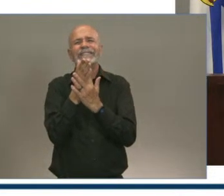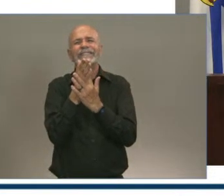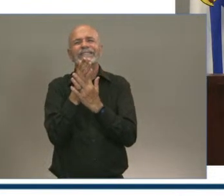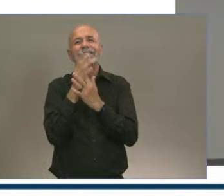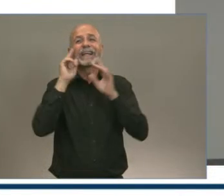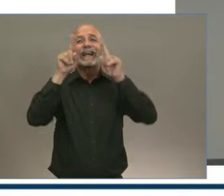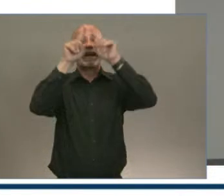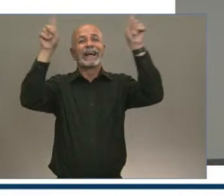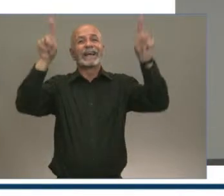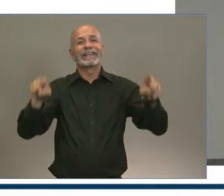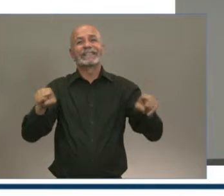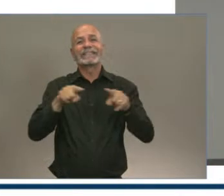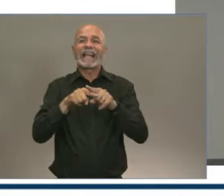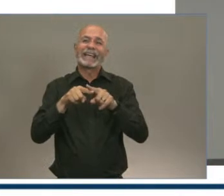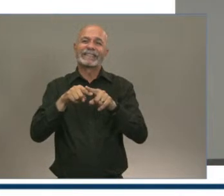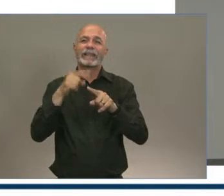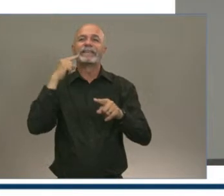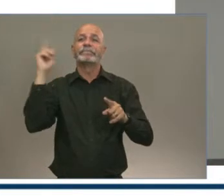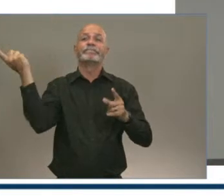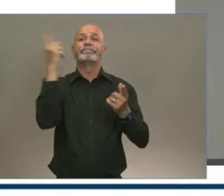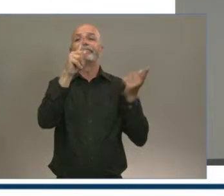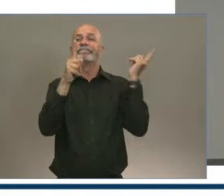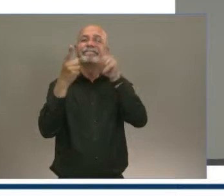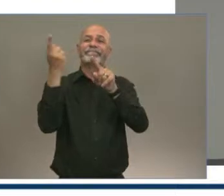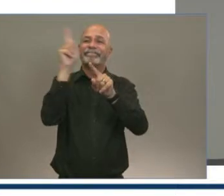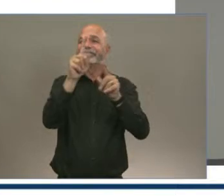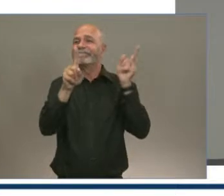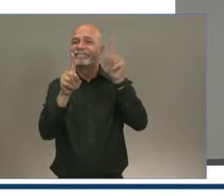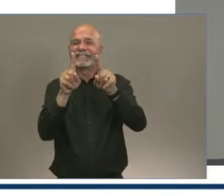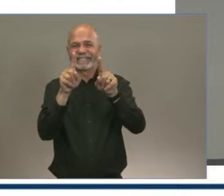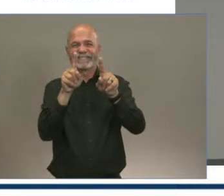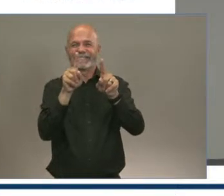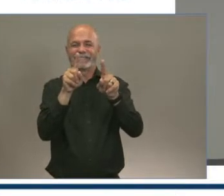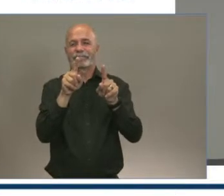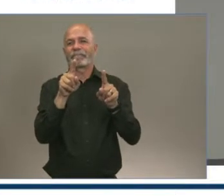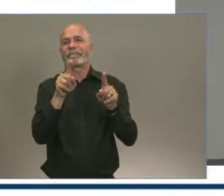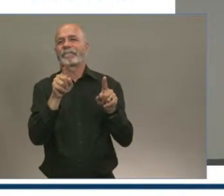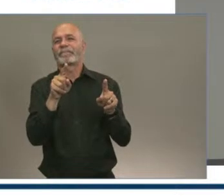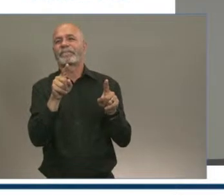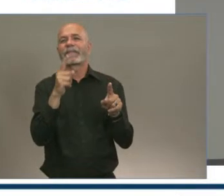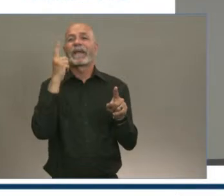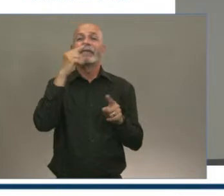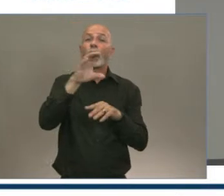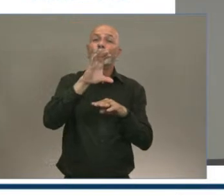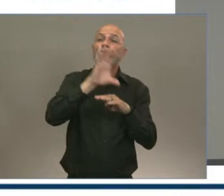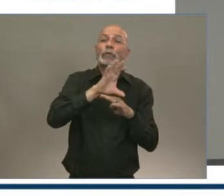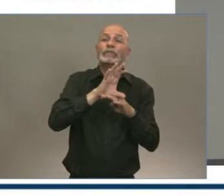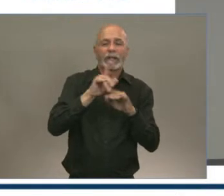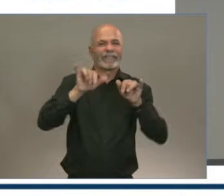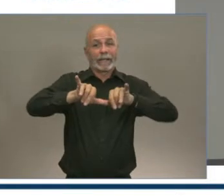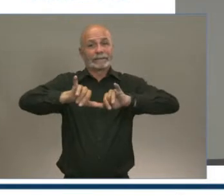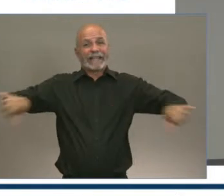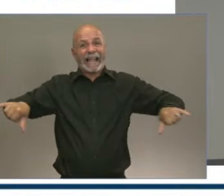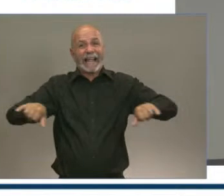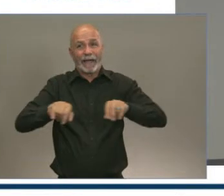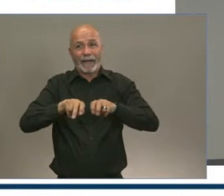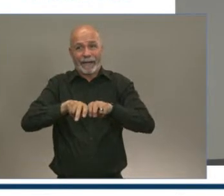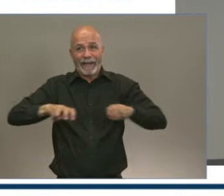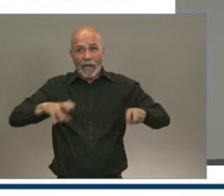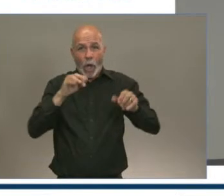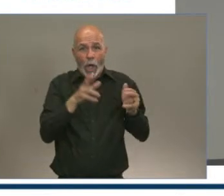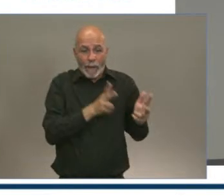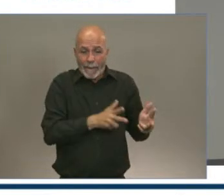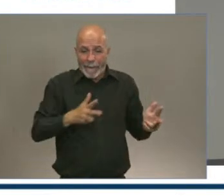and drive-through faith services is a requirement for people to stay in cars. We know with the last year with the drive-in